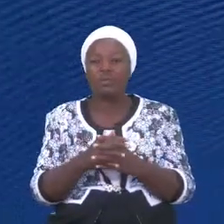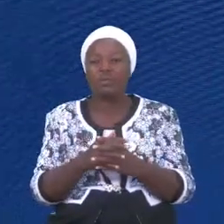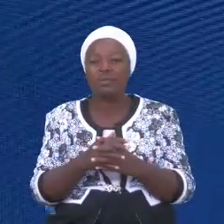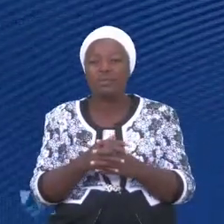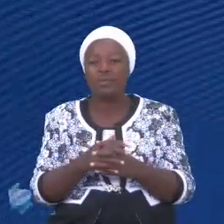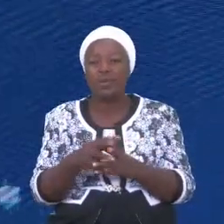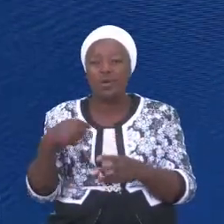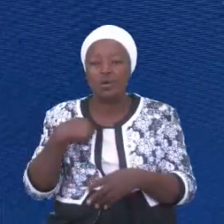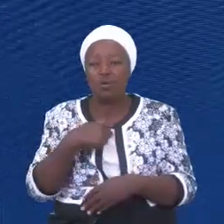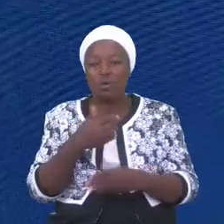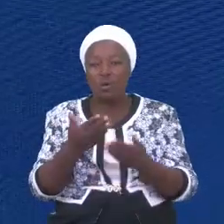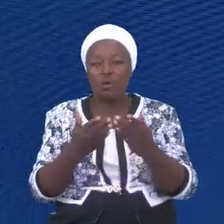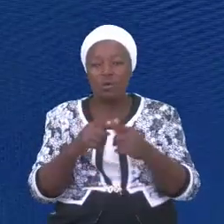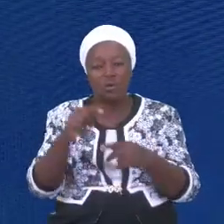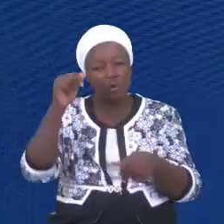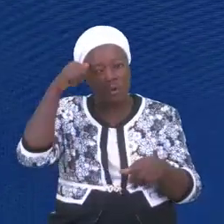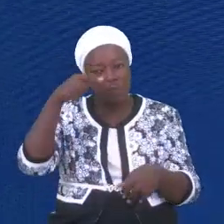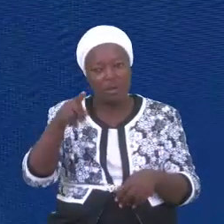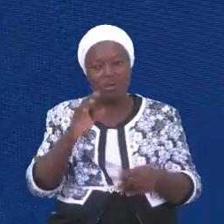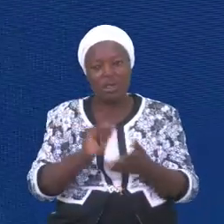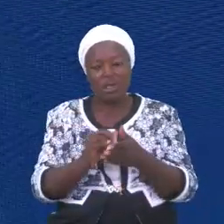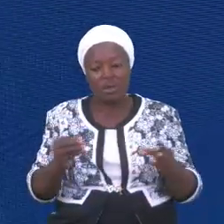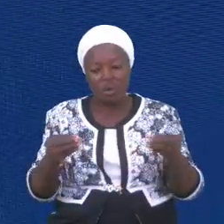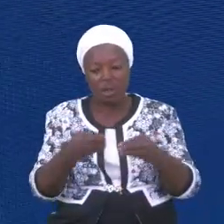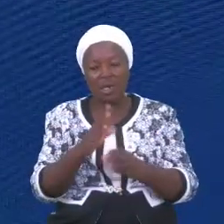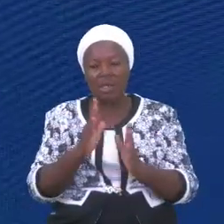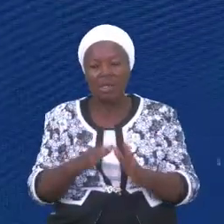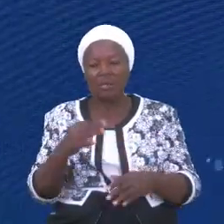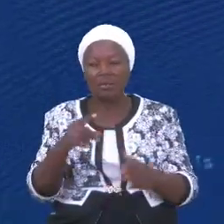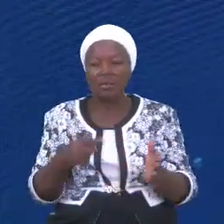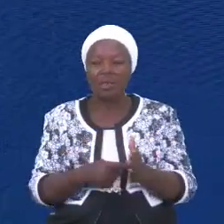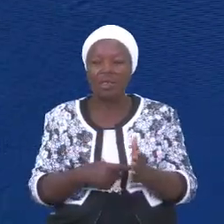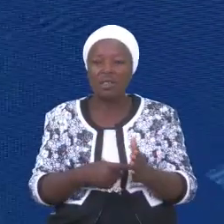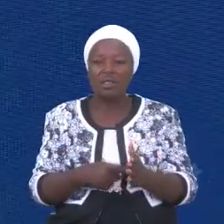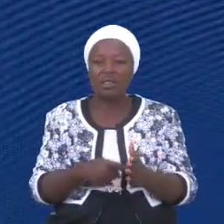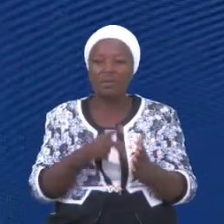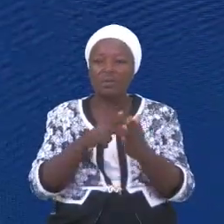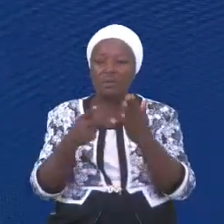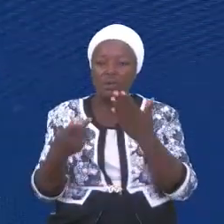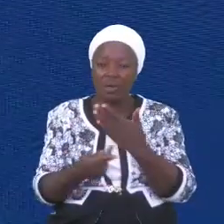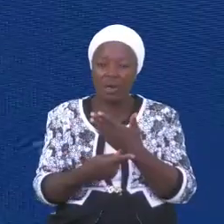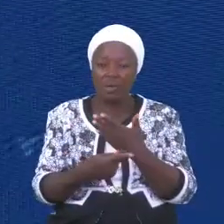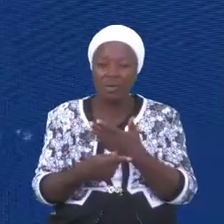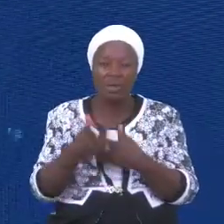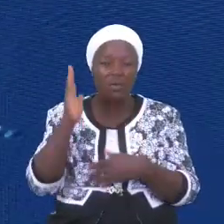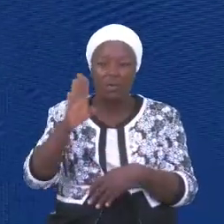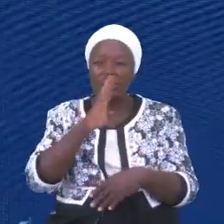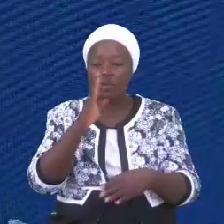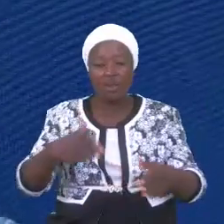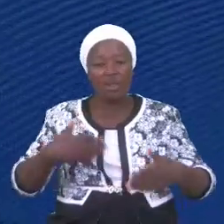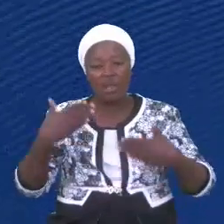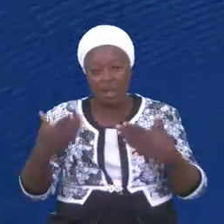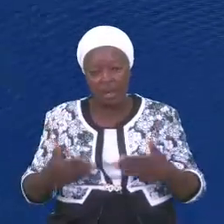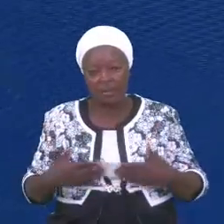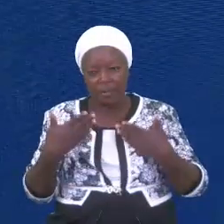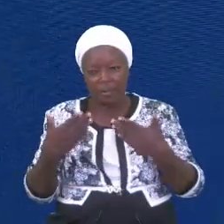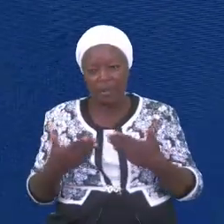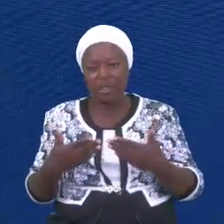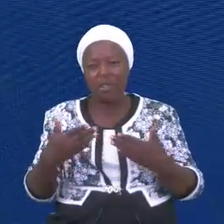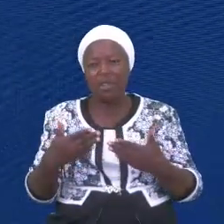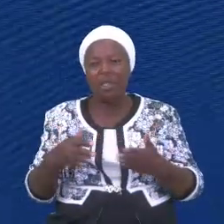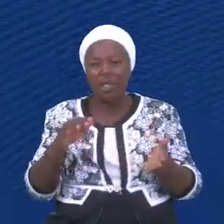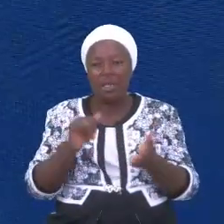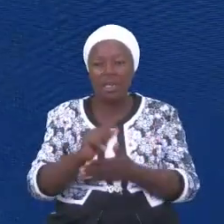I want to remind you that the convener of this global crusade will be so much delighted that